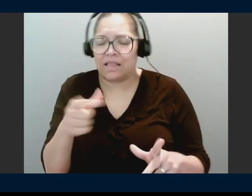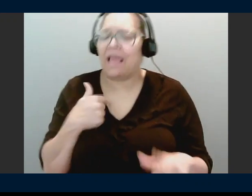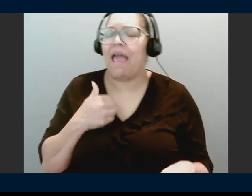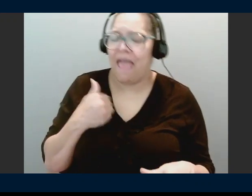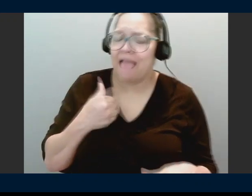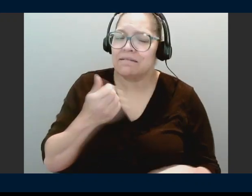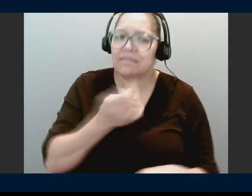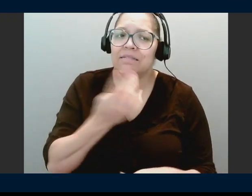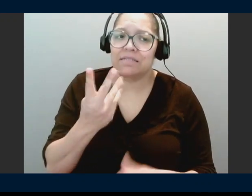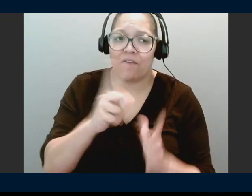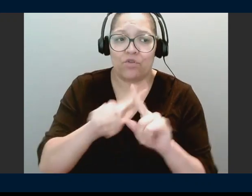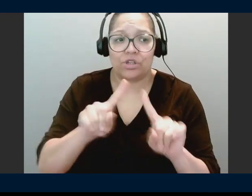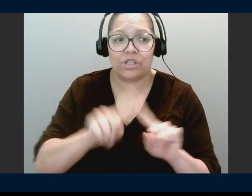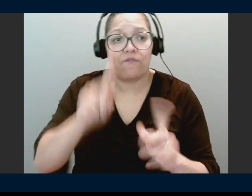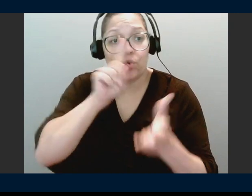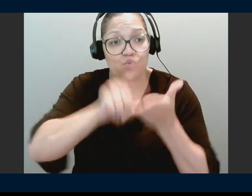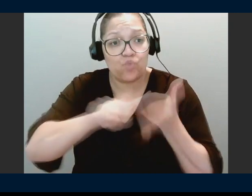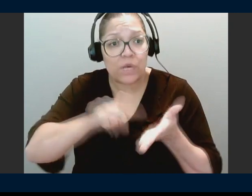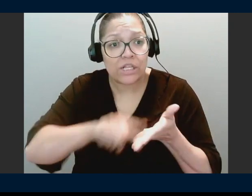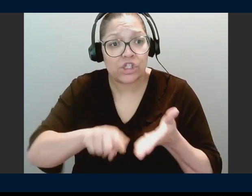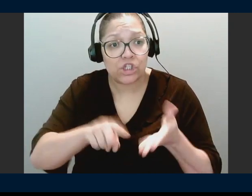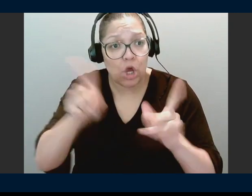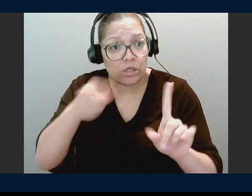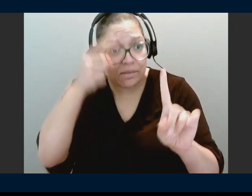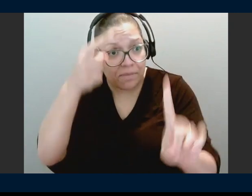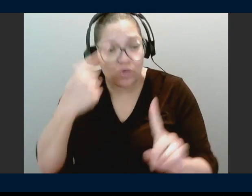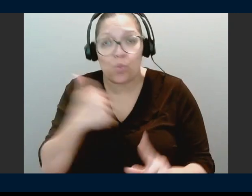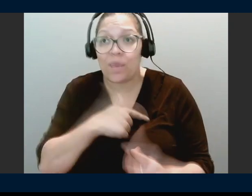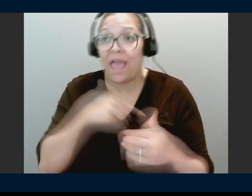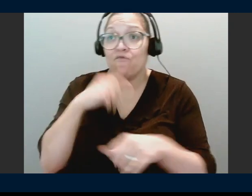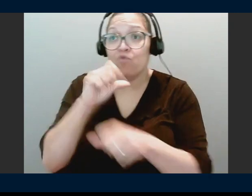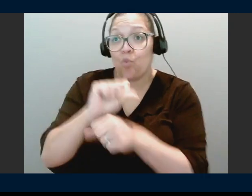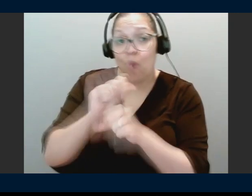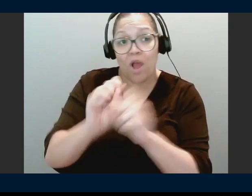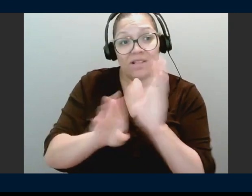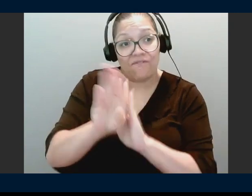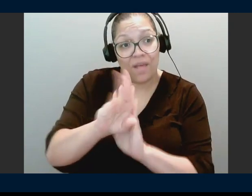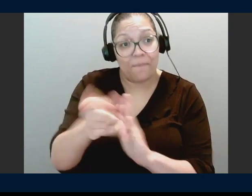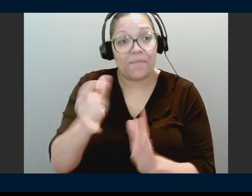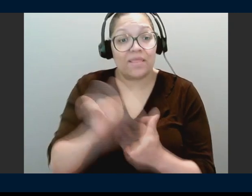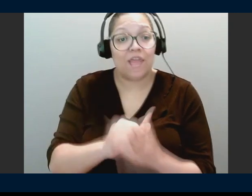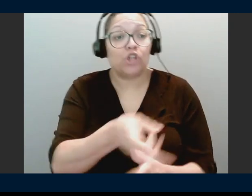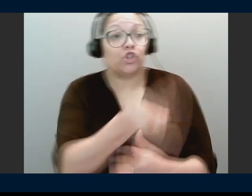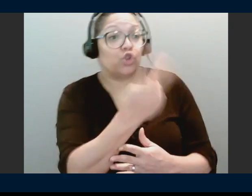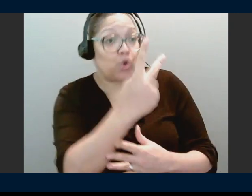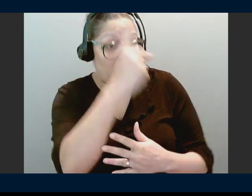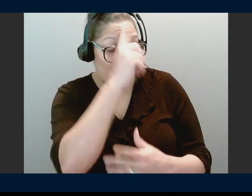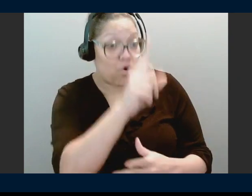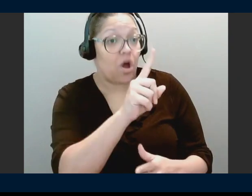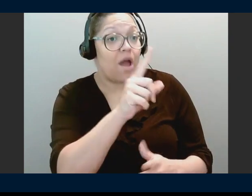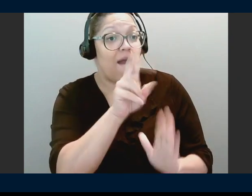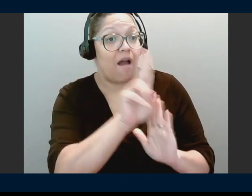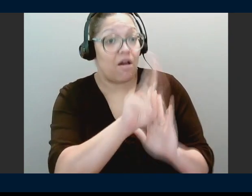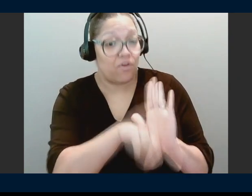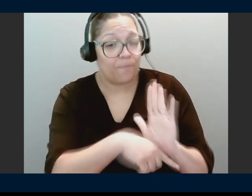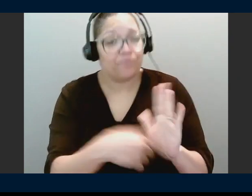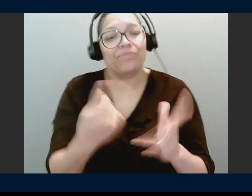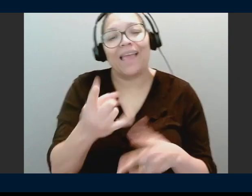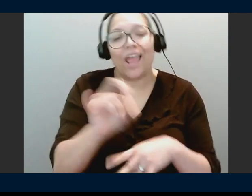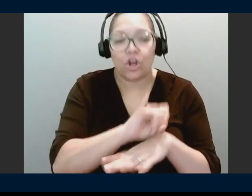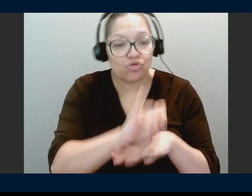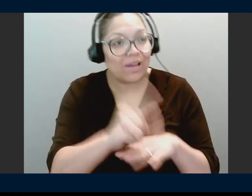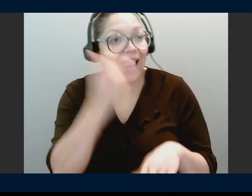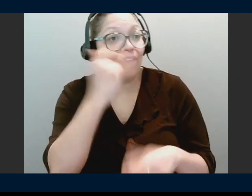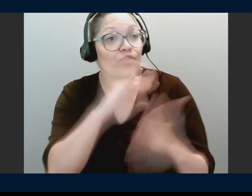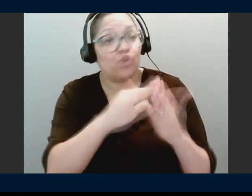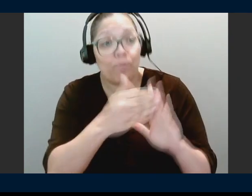research missions. We have these workforce development programs that include 2 for undergraduates, community college internships. So if there's any community college